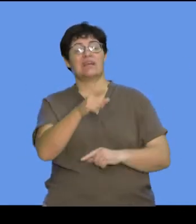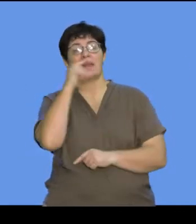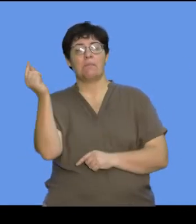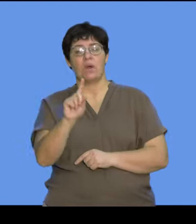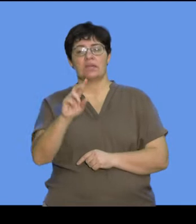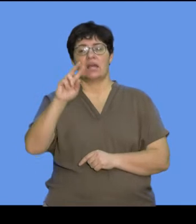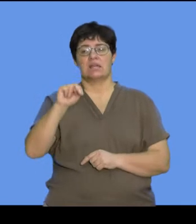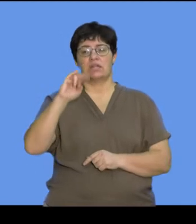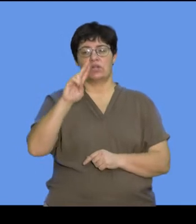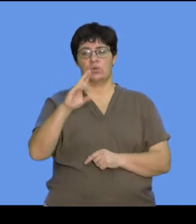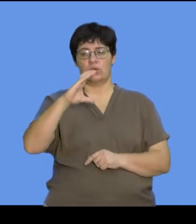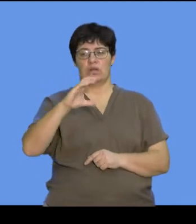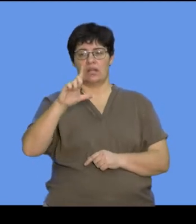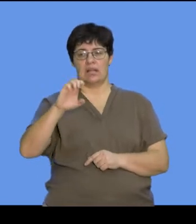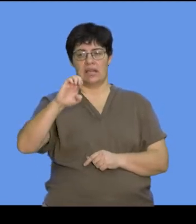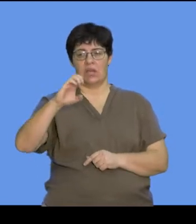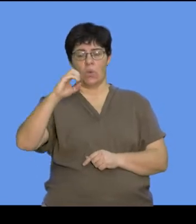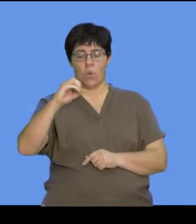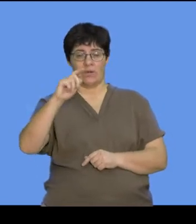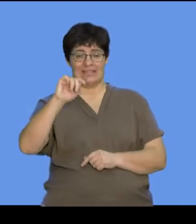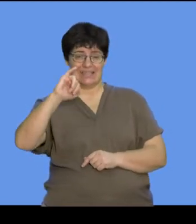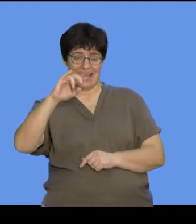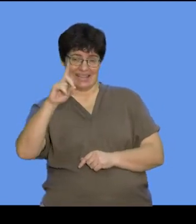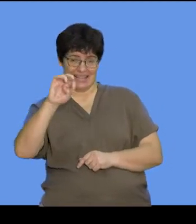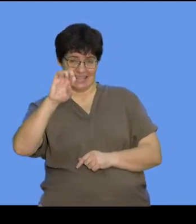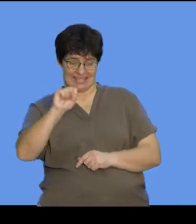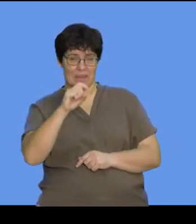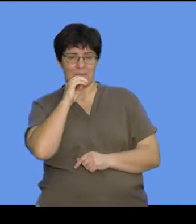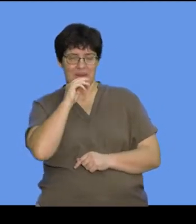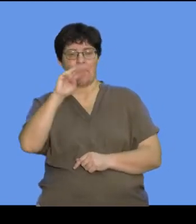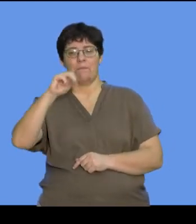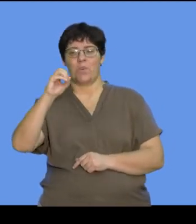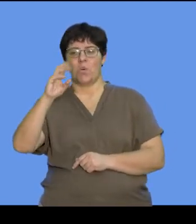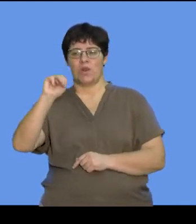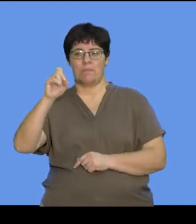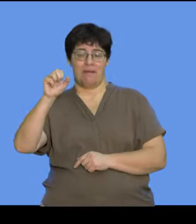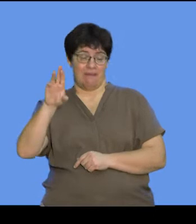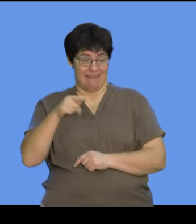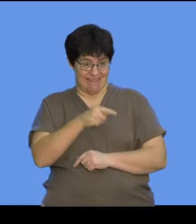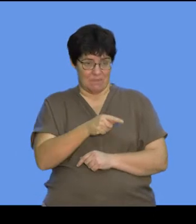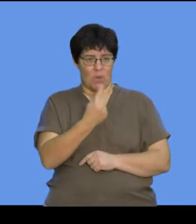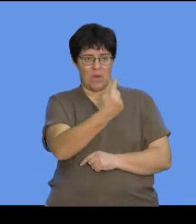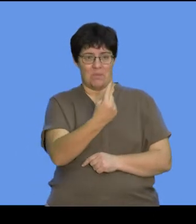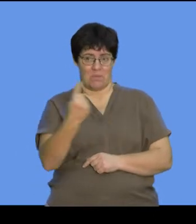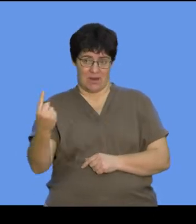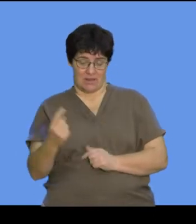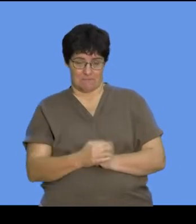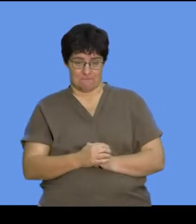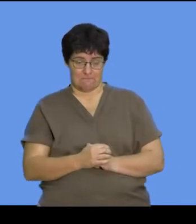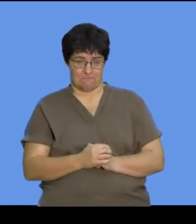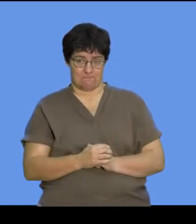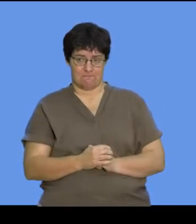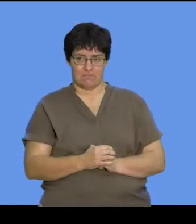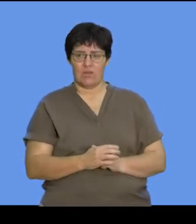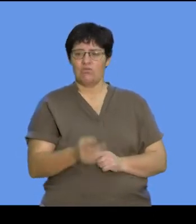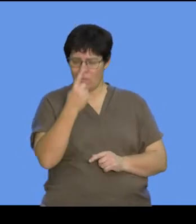called nucleotides. So these monomers of DNA are called DNA nucleotides. So these are the monomers.